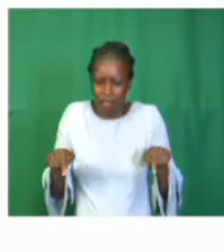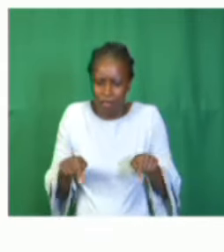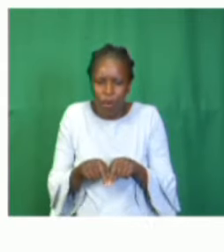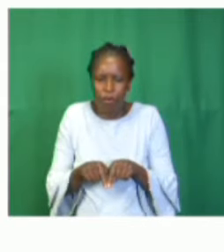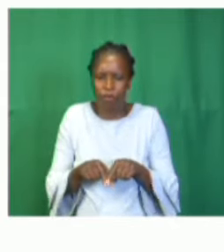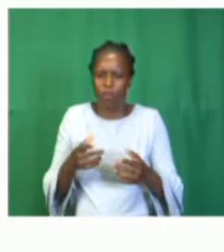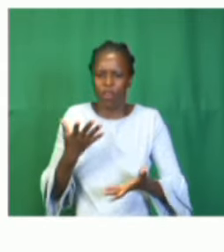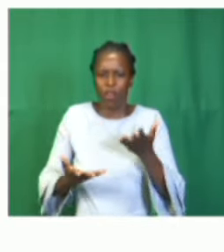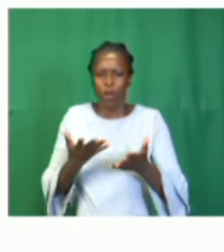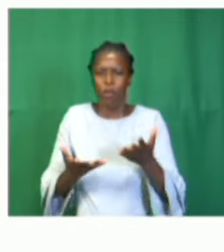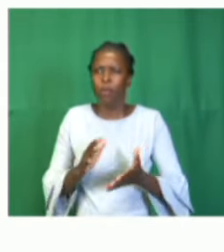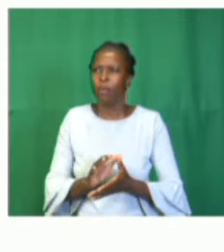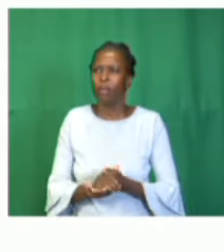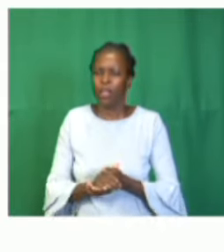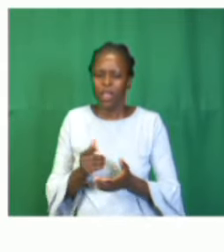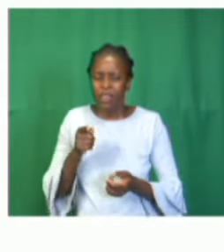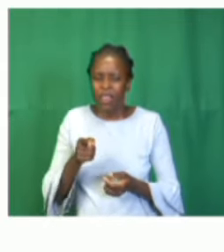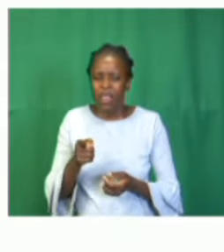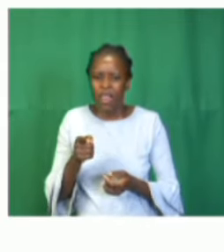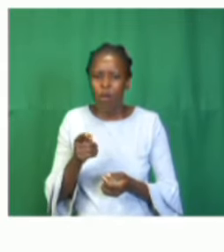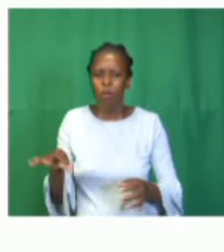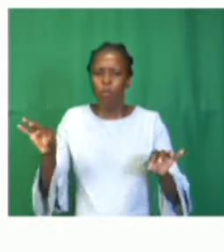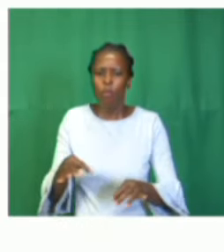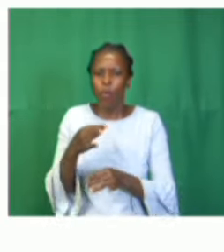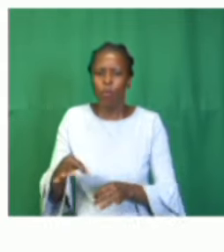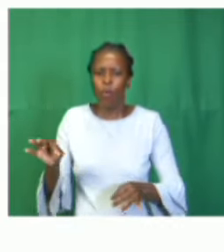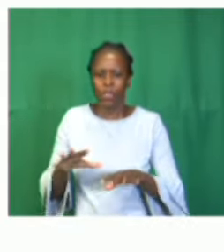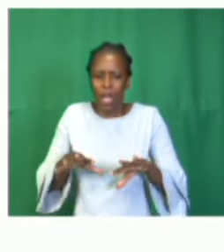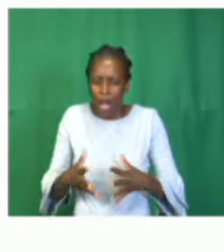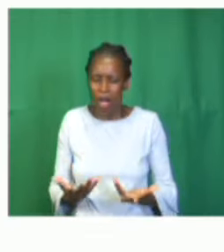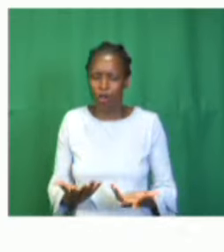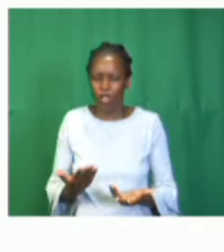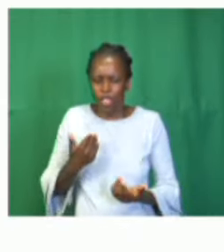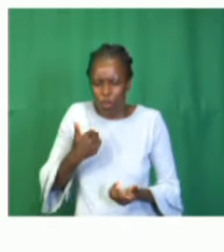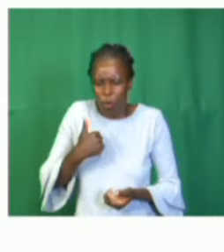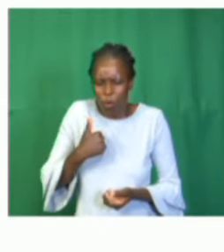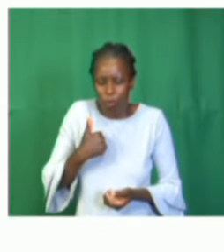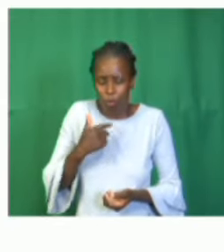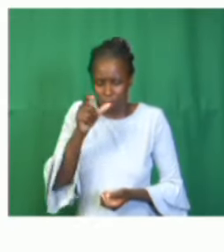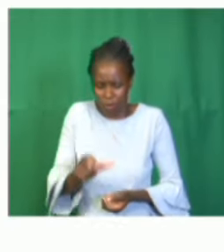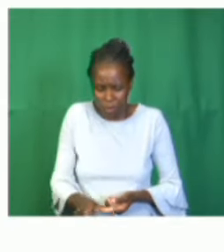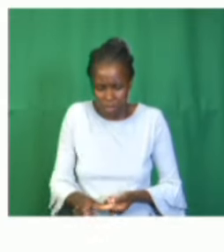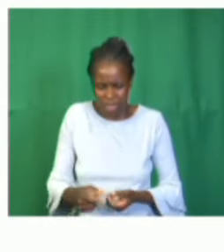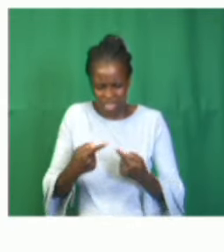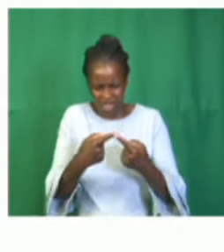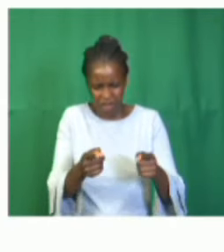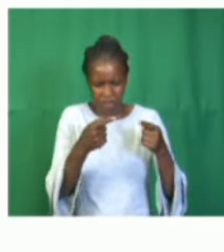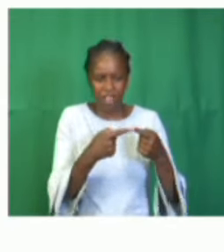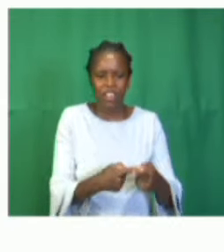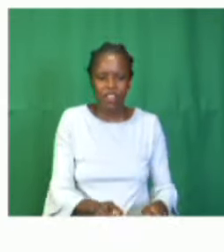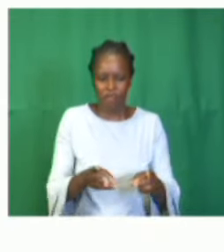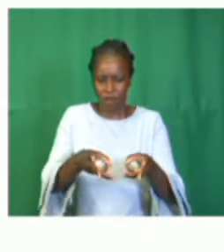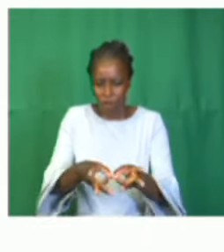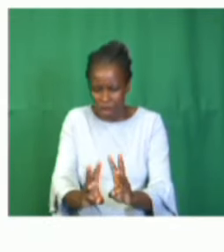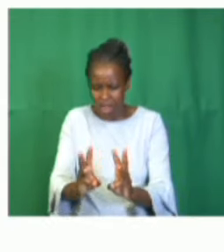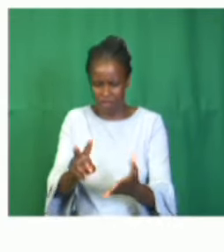in the world of poetry that the poet has written for you. So you must have command of different types of reading materials in